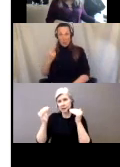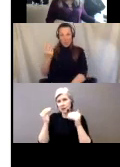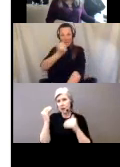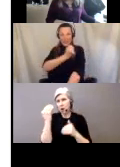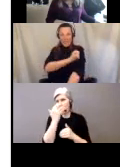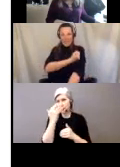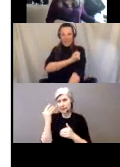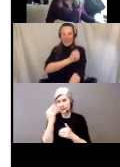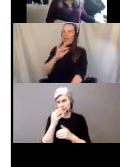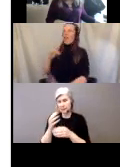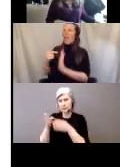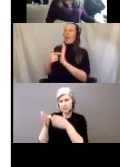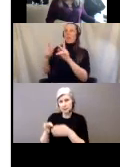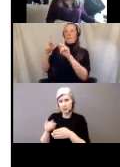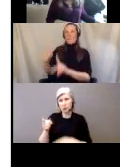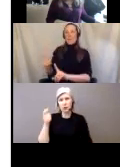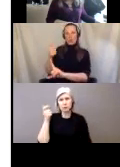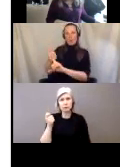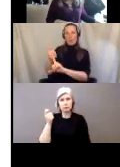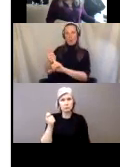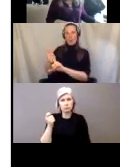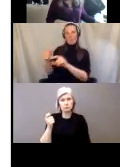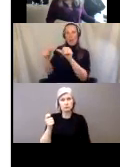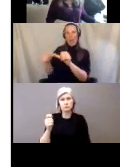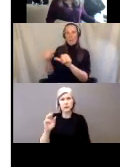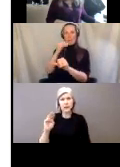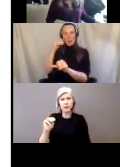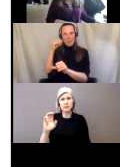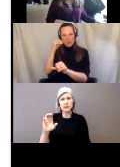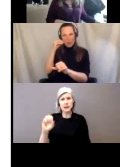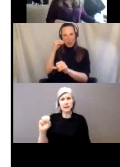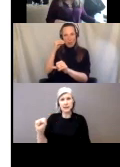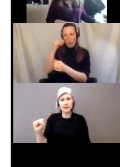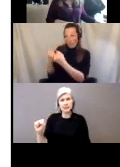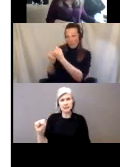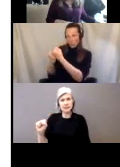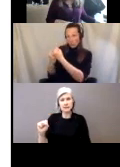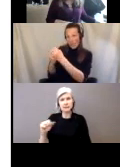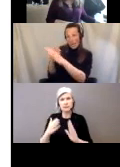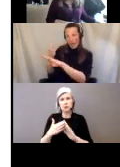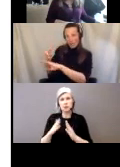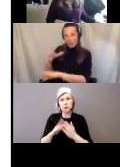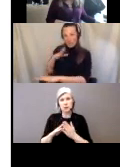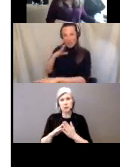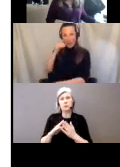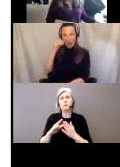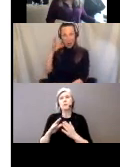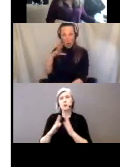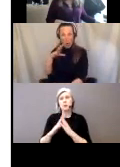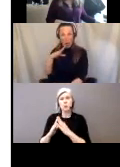supports from the MCSS, which is the Municipal Community and Social Services, and receiving